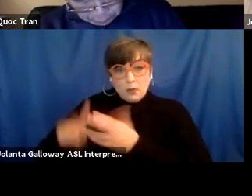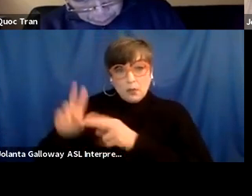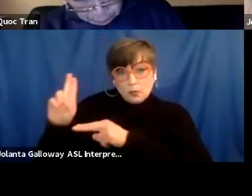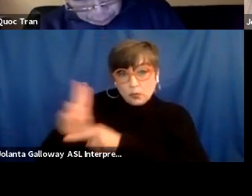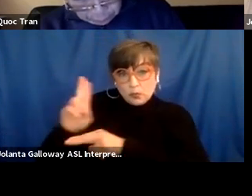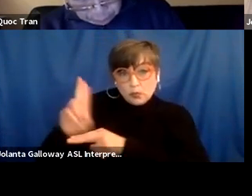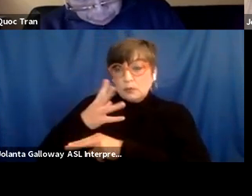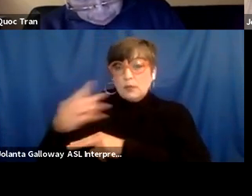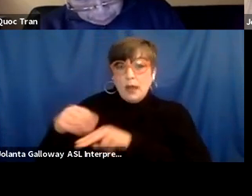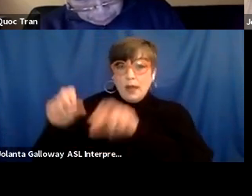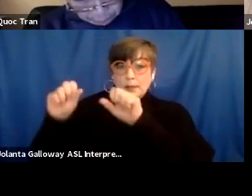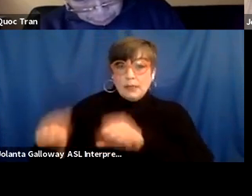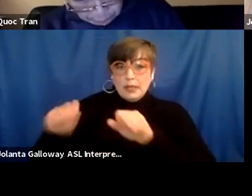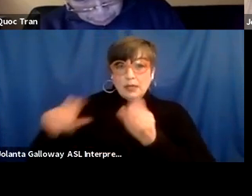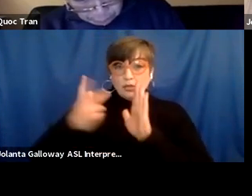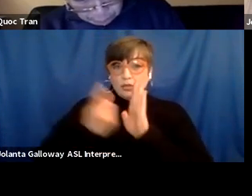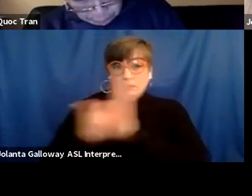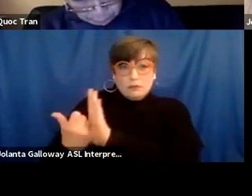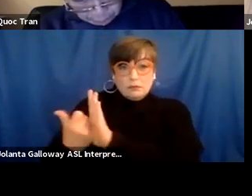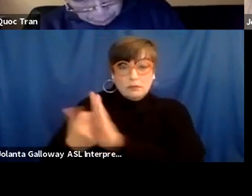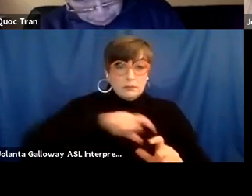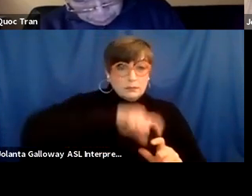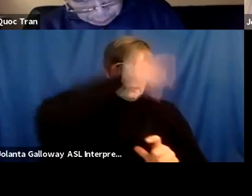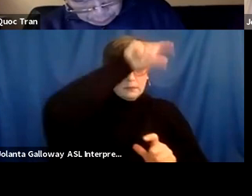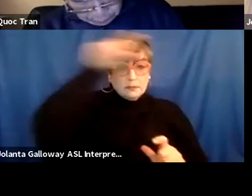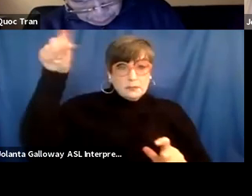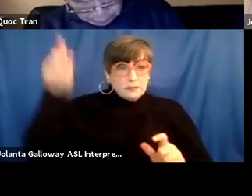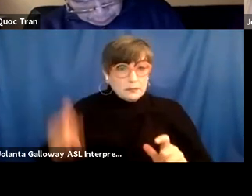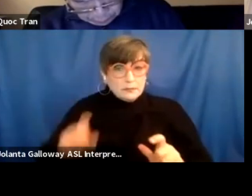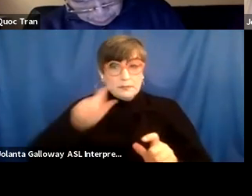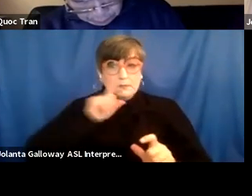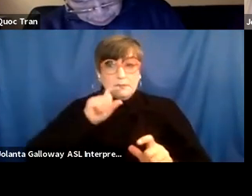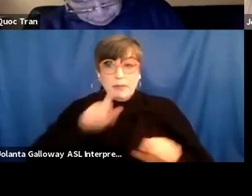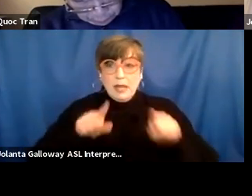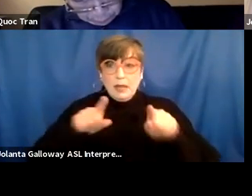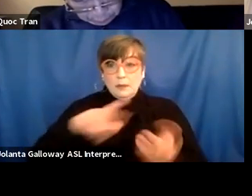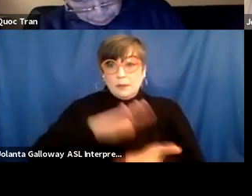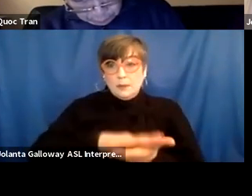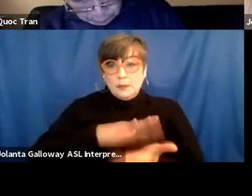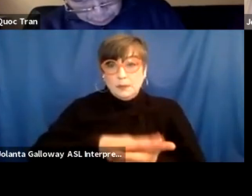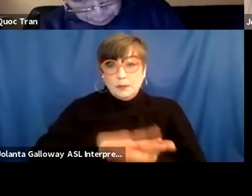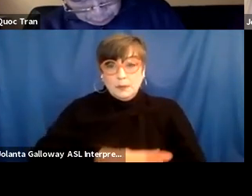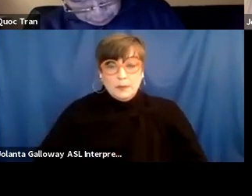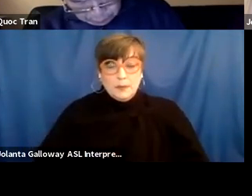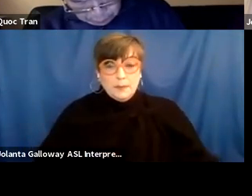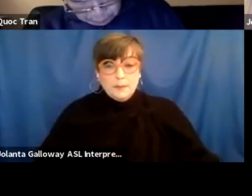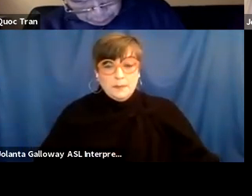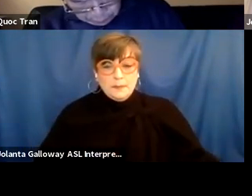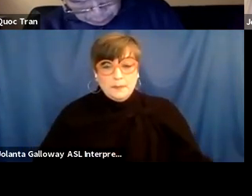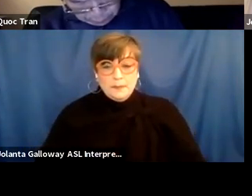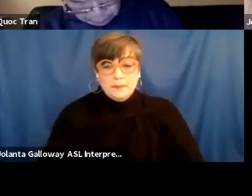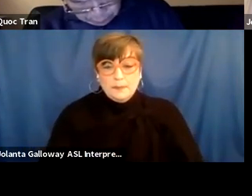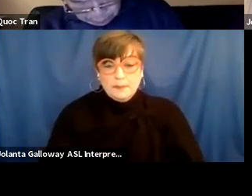potential removal of metal detectors in the schools? So when we met as a